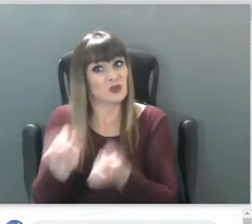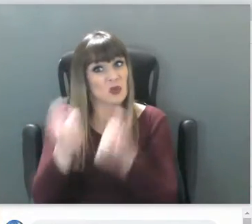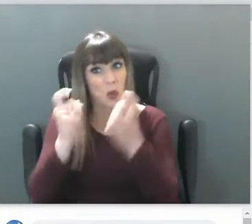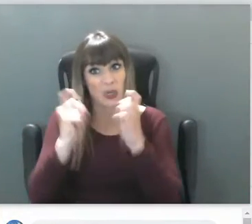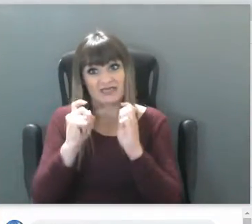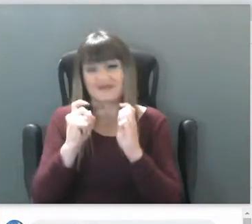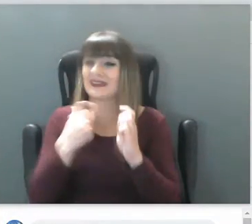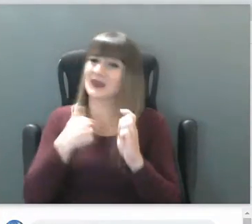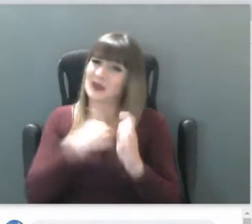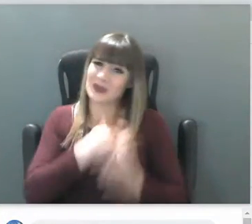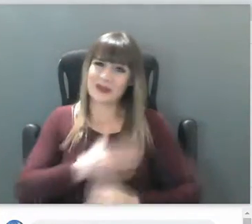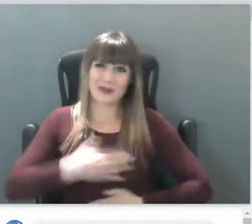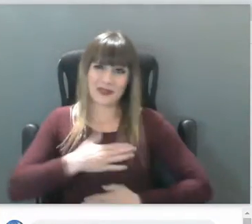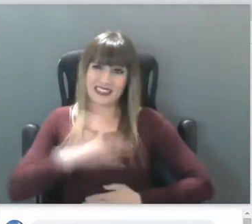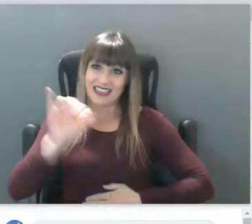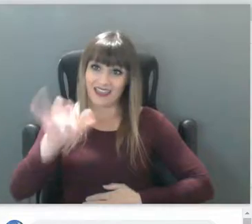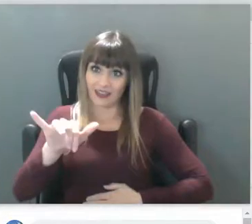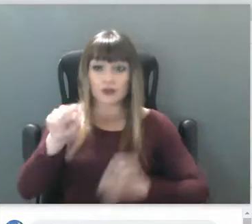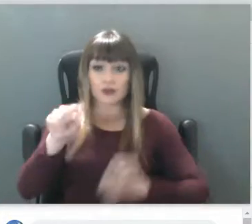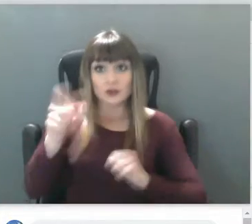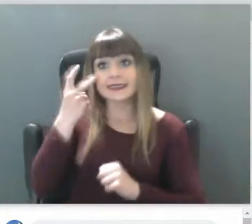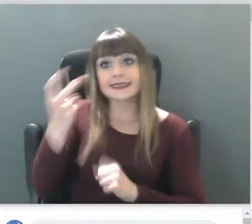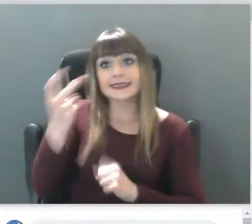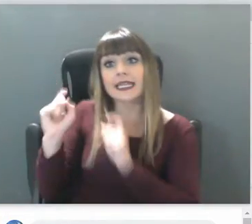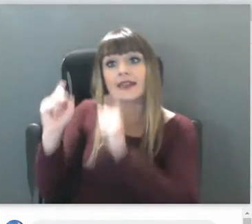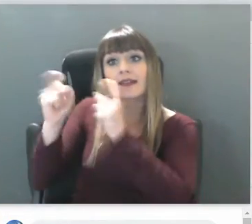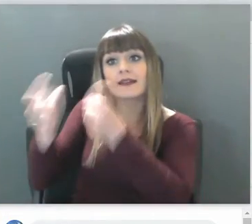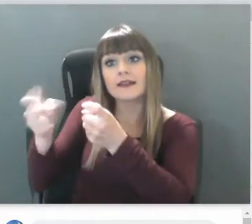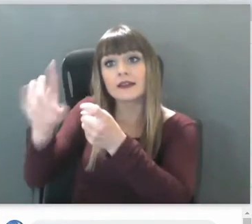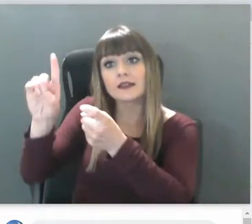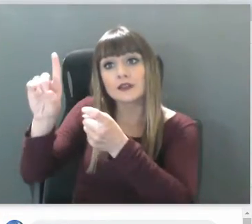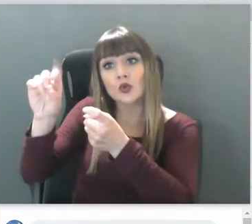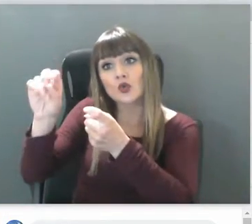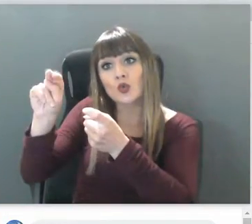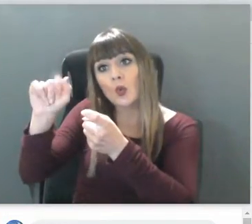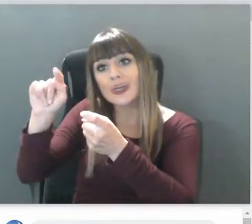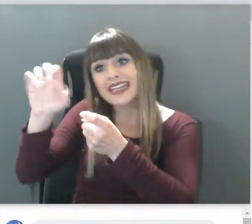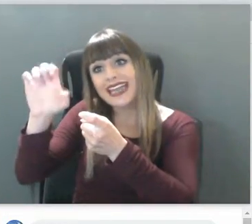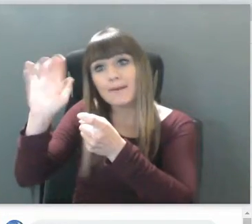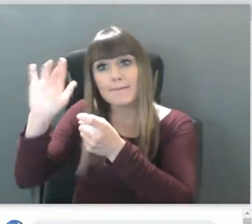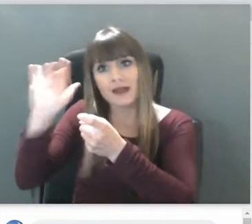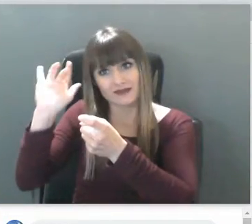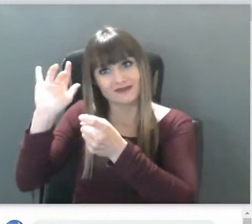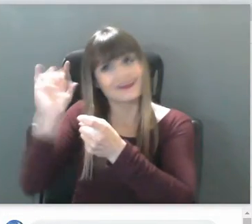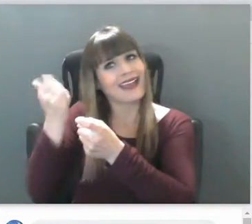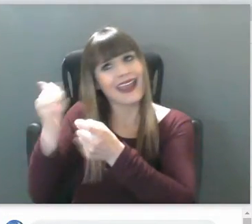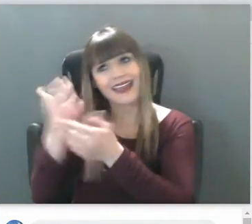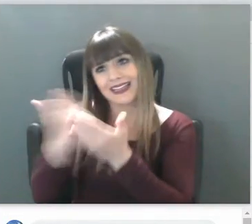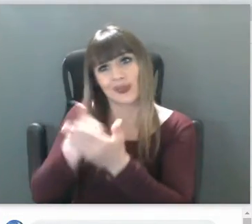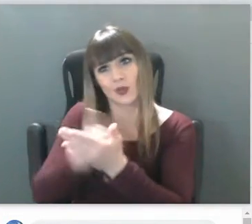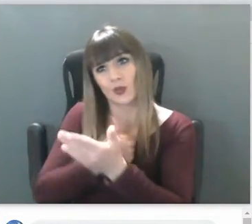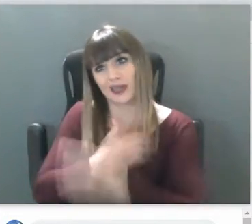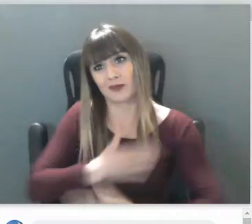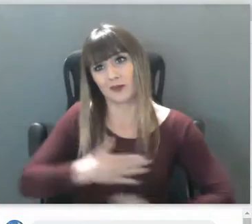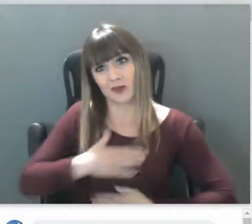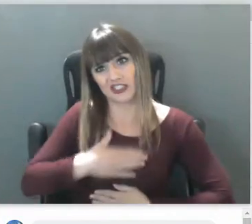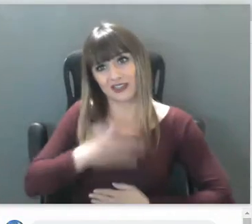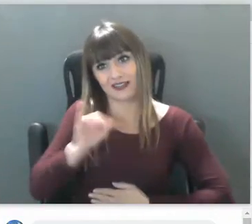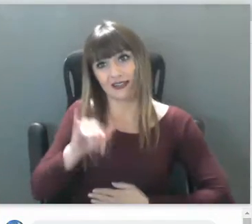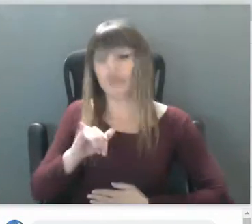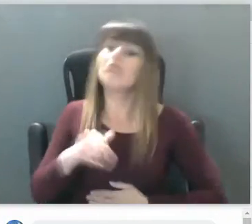the site that you're looking at. Click on that. Any donation much appreciated. Yes, and definitely. Other ways you can support your